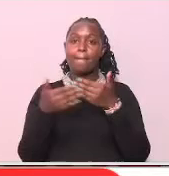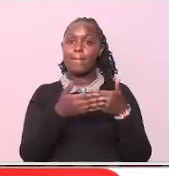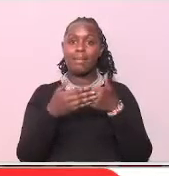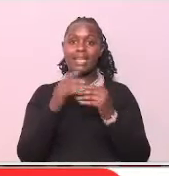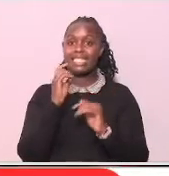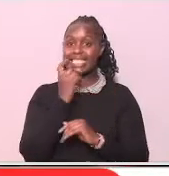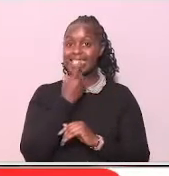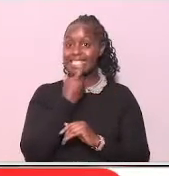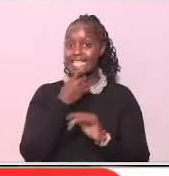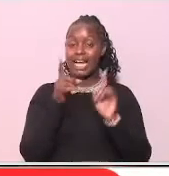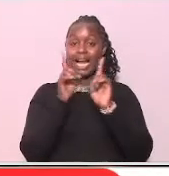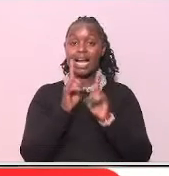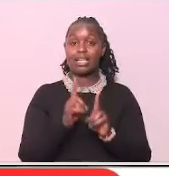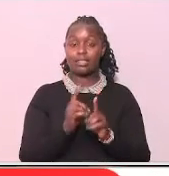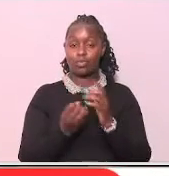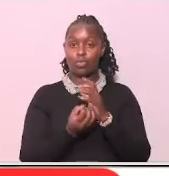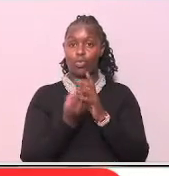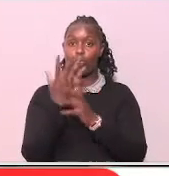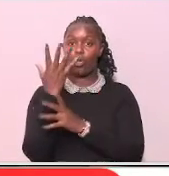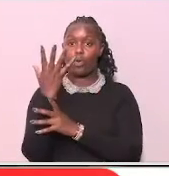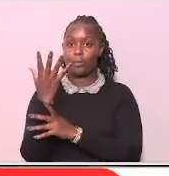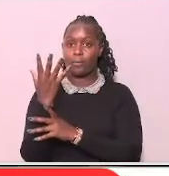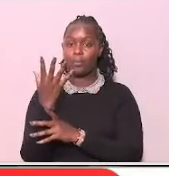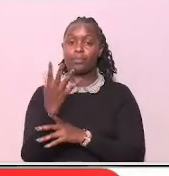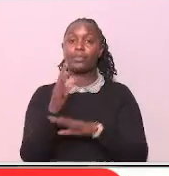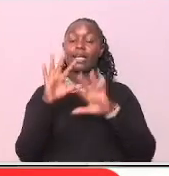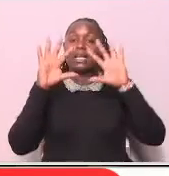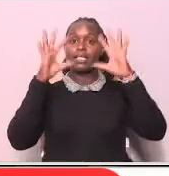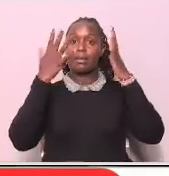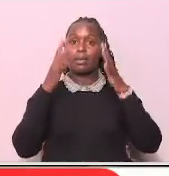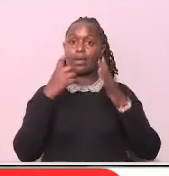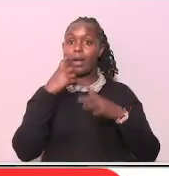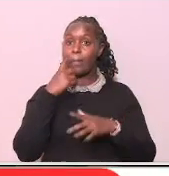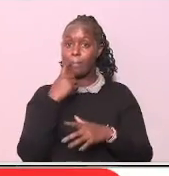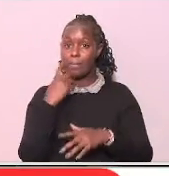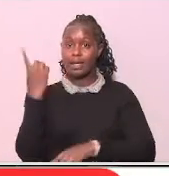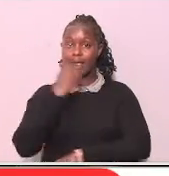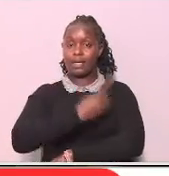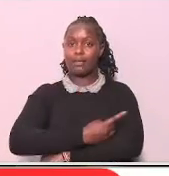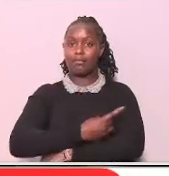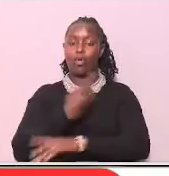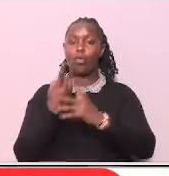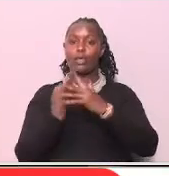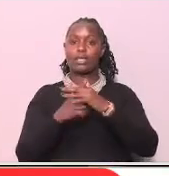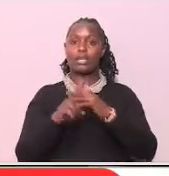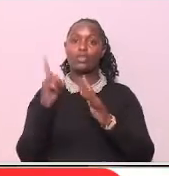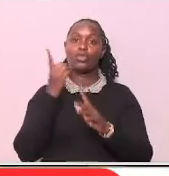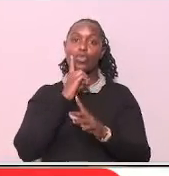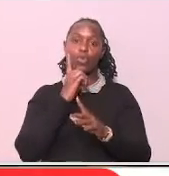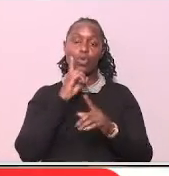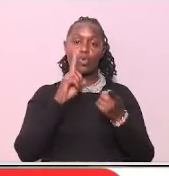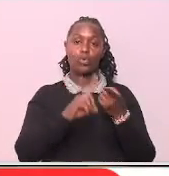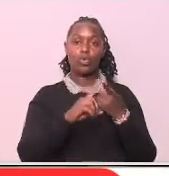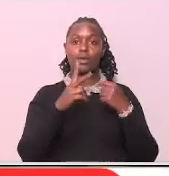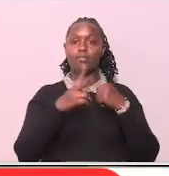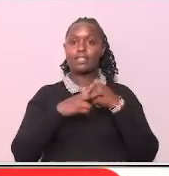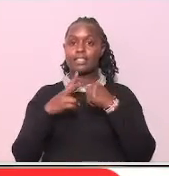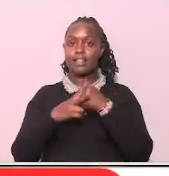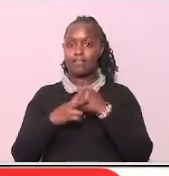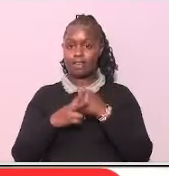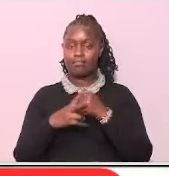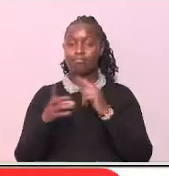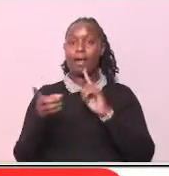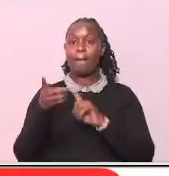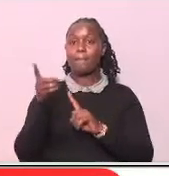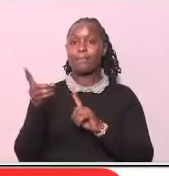baby grows. Maadhimisho ya wiki ya unyonyeshaji duniani yanaratibiwa kuanzia hapo kesho hadi tarehe 7 mwezi Agosti,